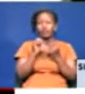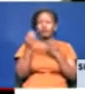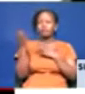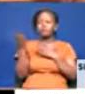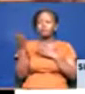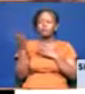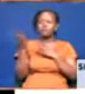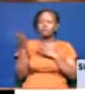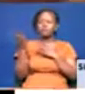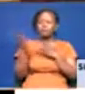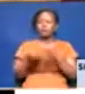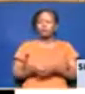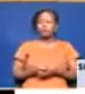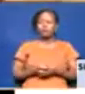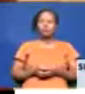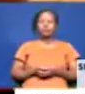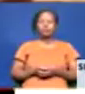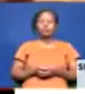roundup.